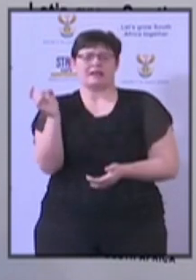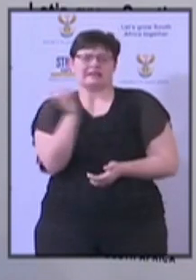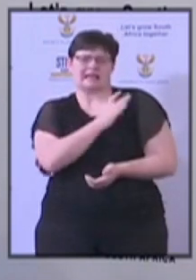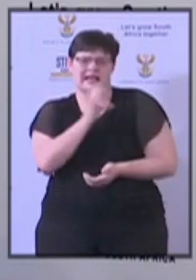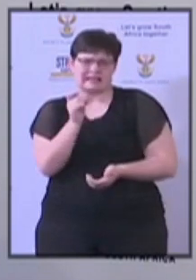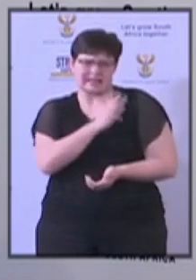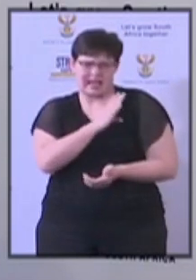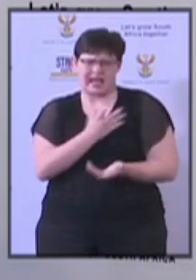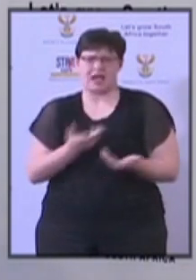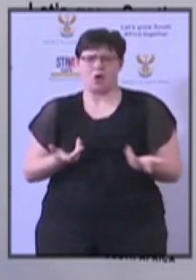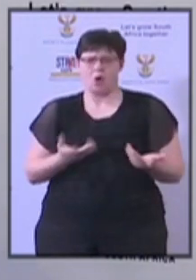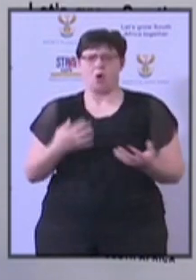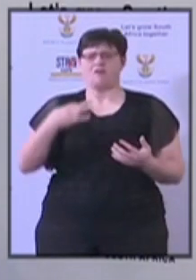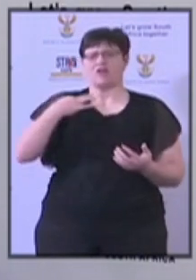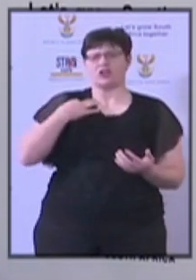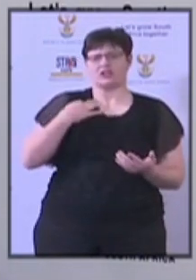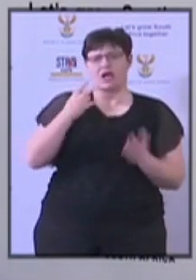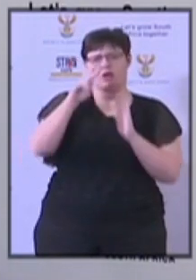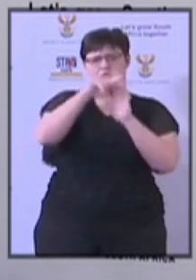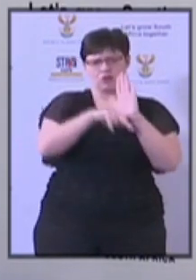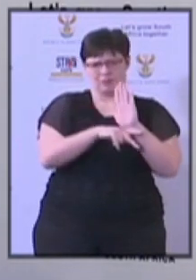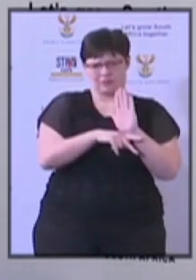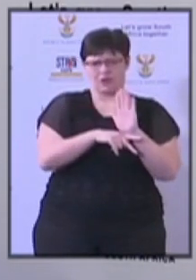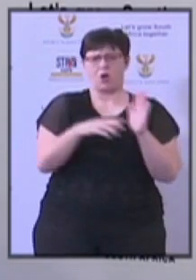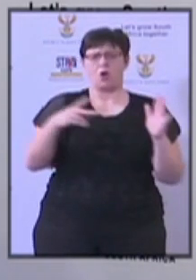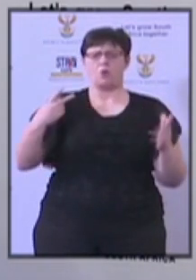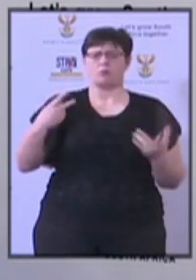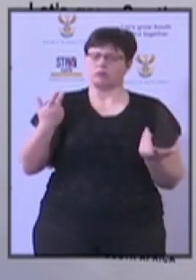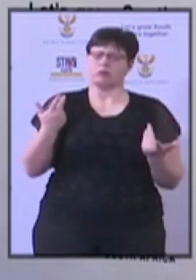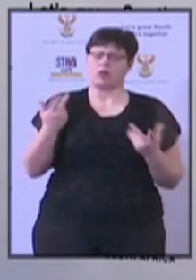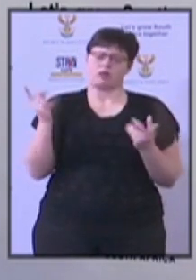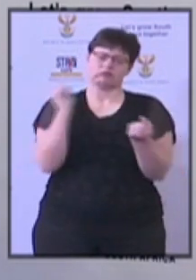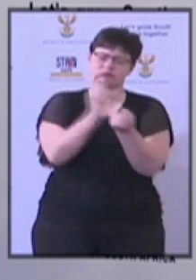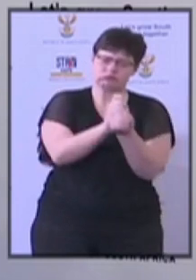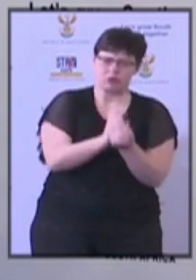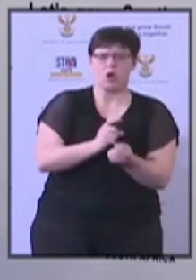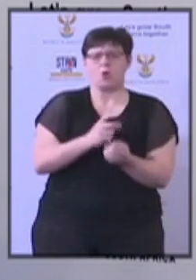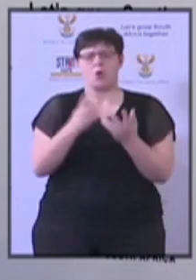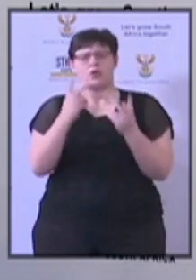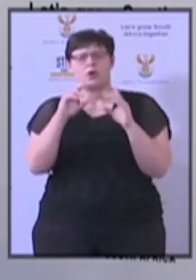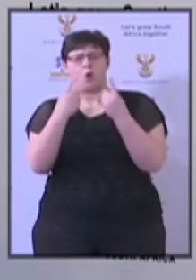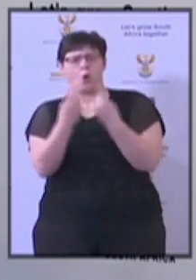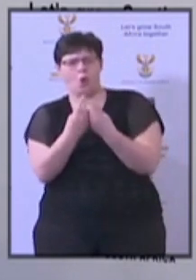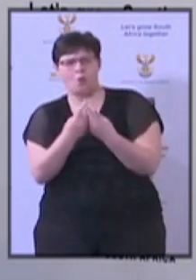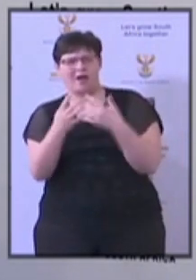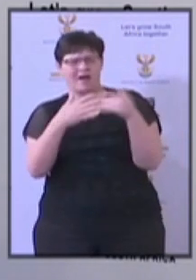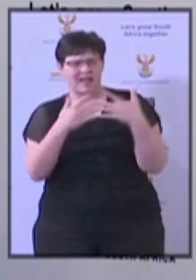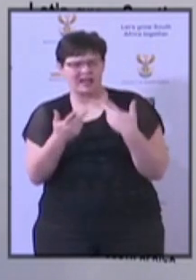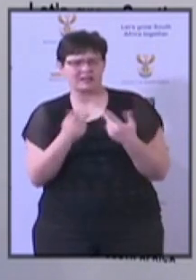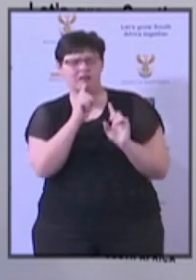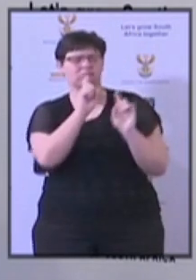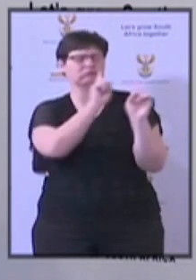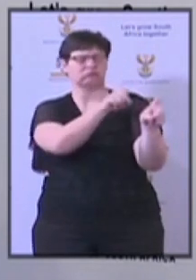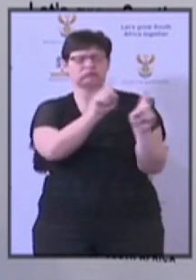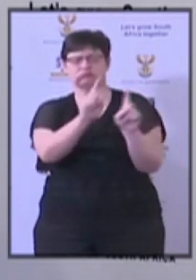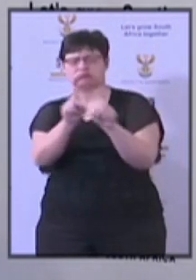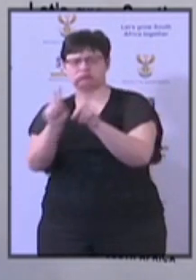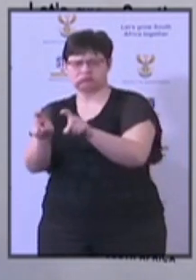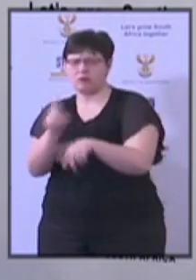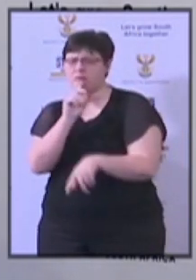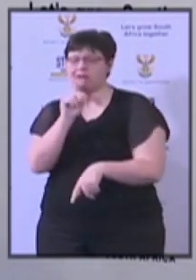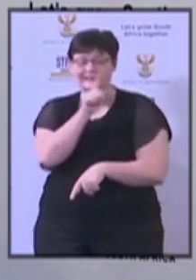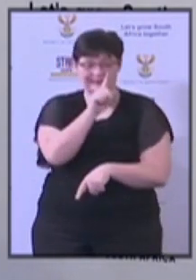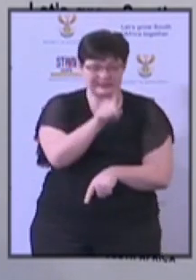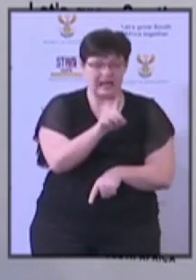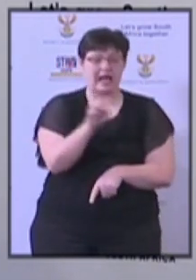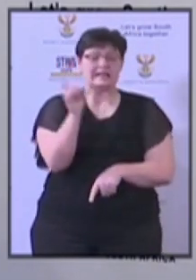nama volunteer program with youth yakwa Home Affairs efikayo izo volunteer for a Saturday to make sure that on